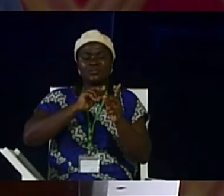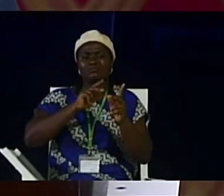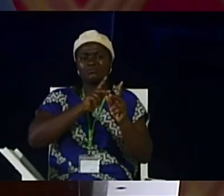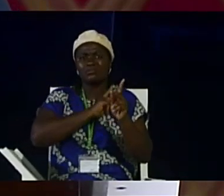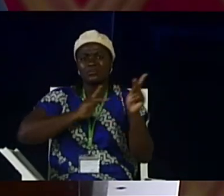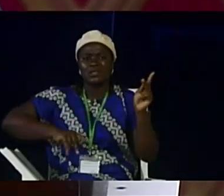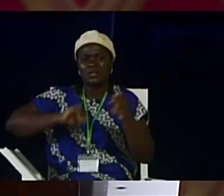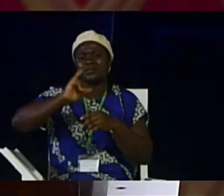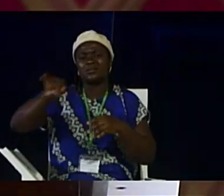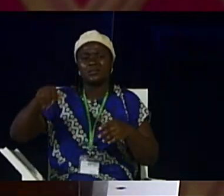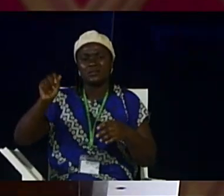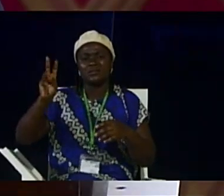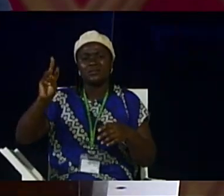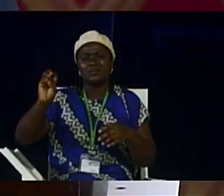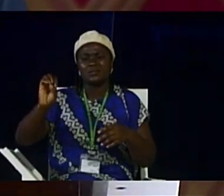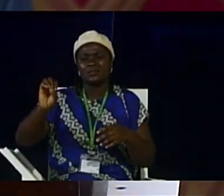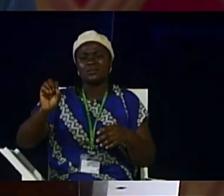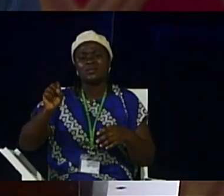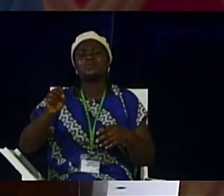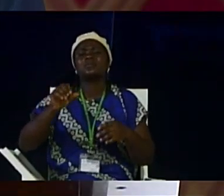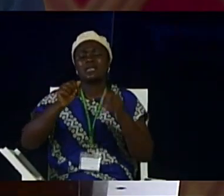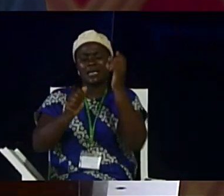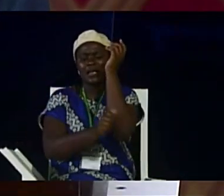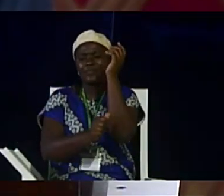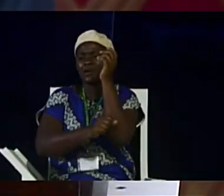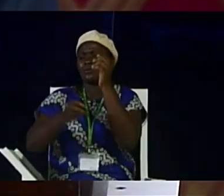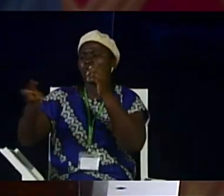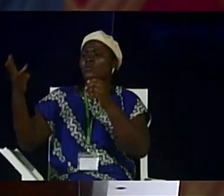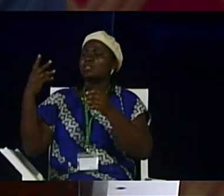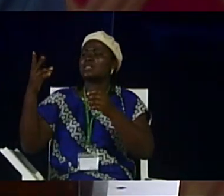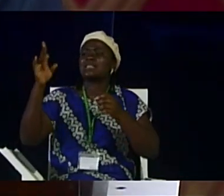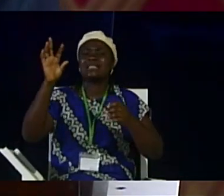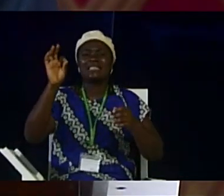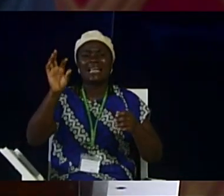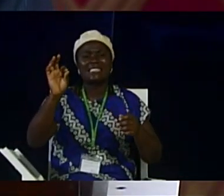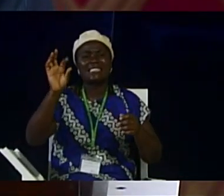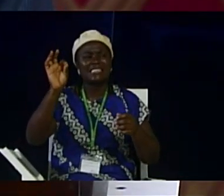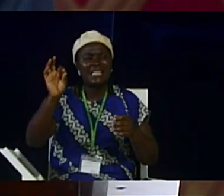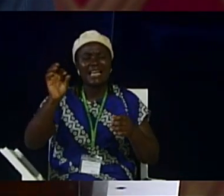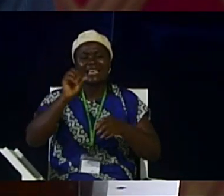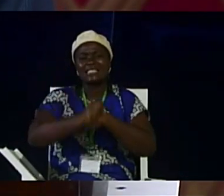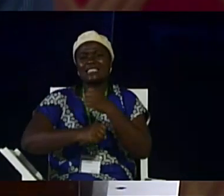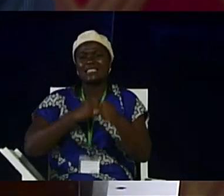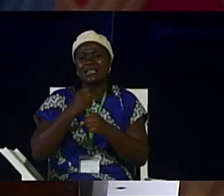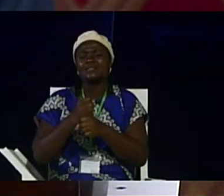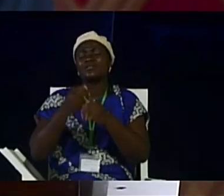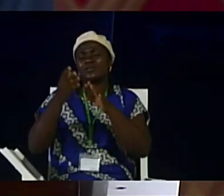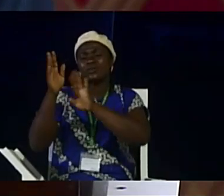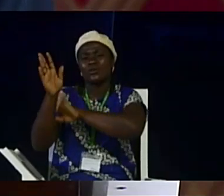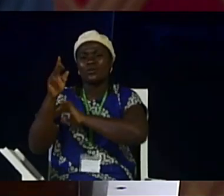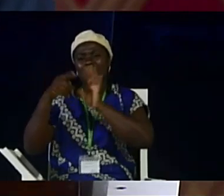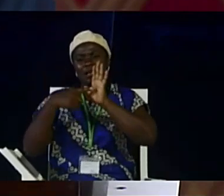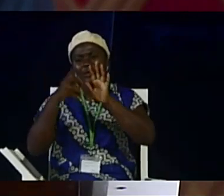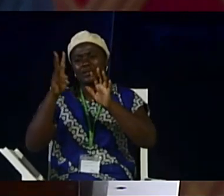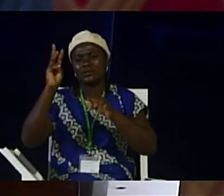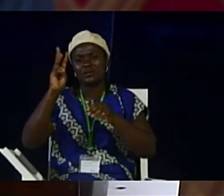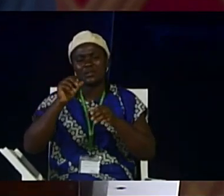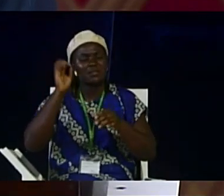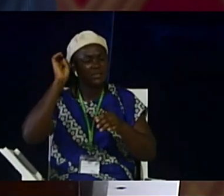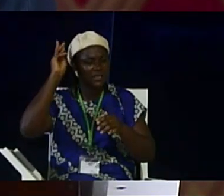was 99 years old, the Lord appeared to Abram and said to him,